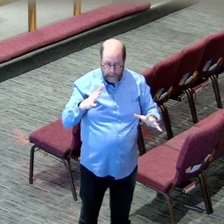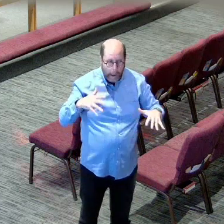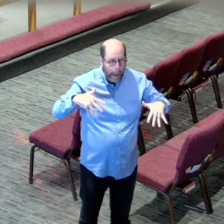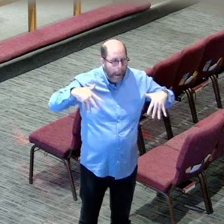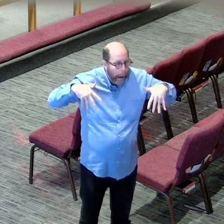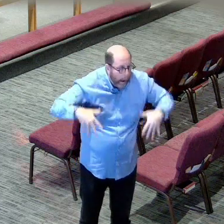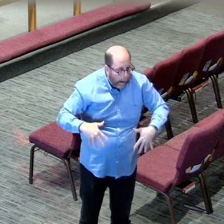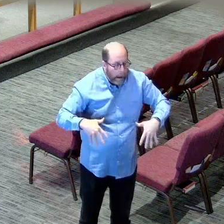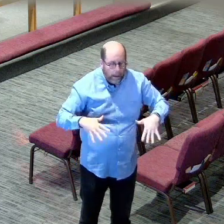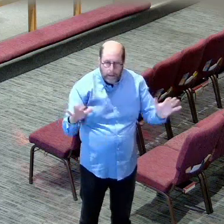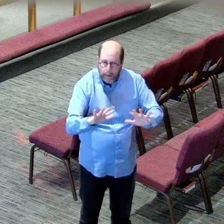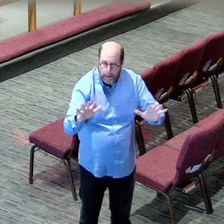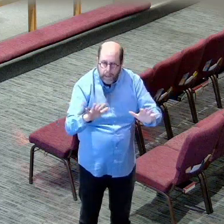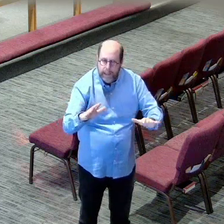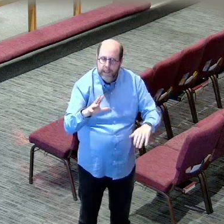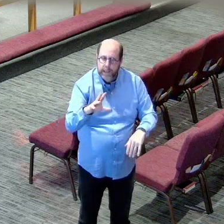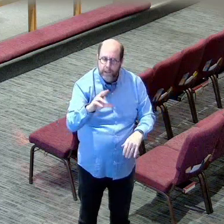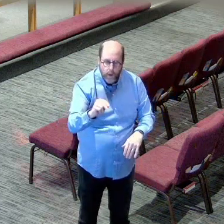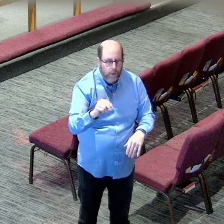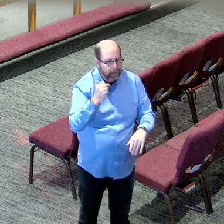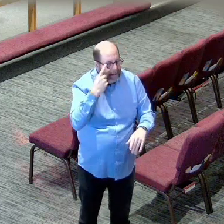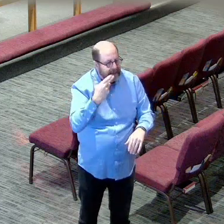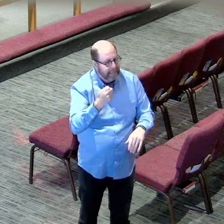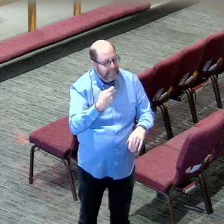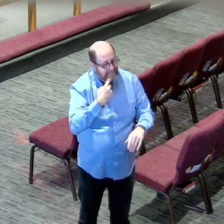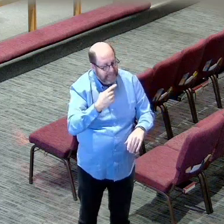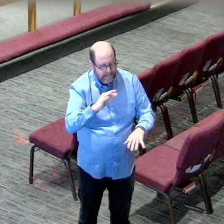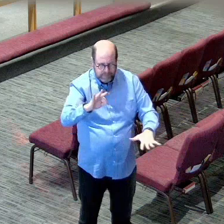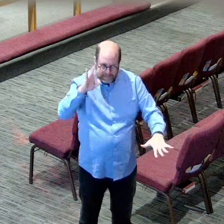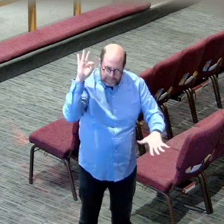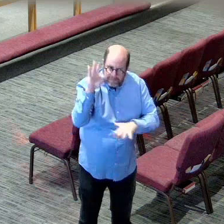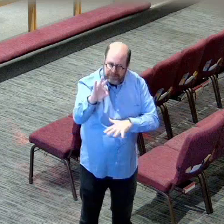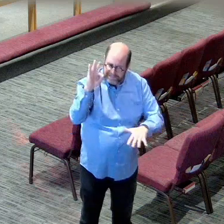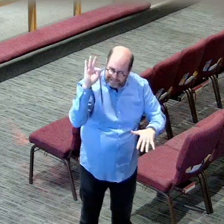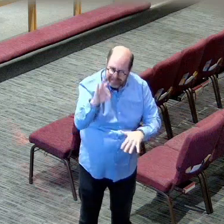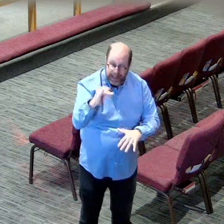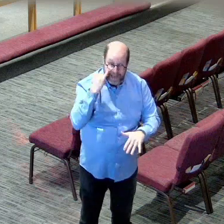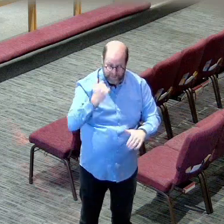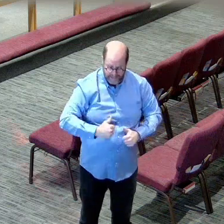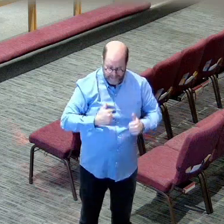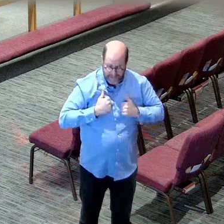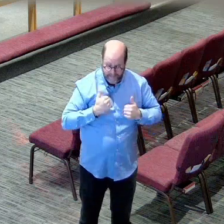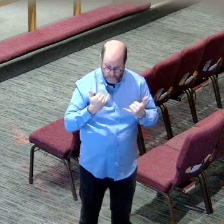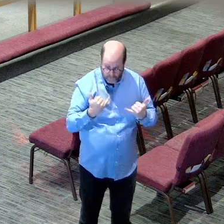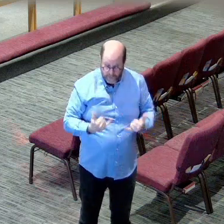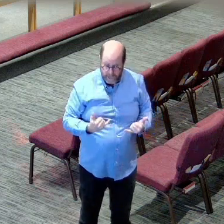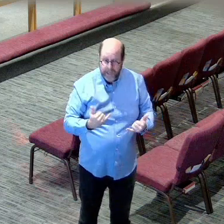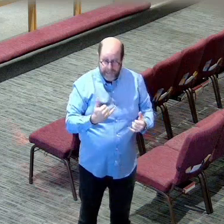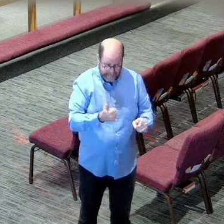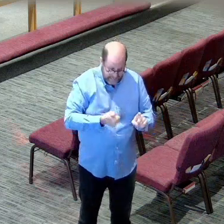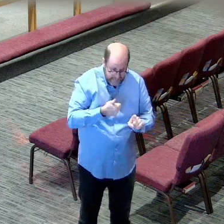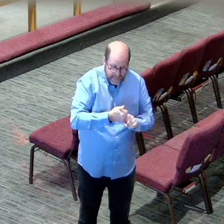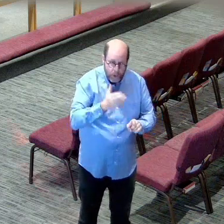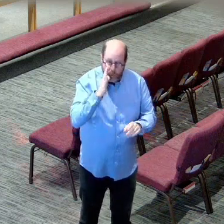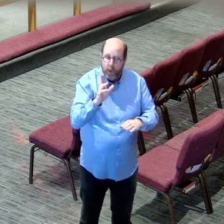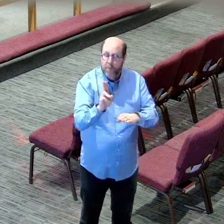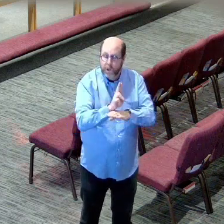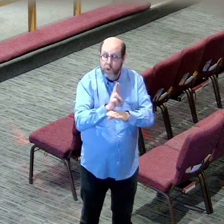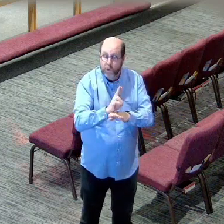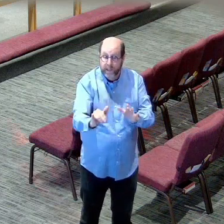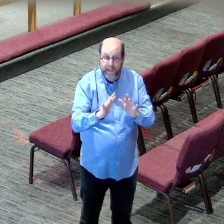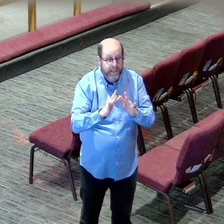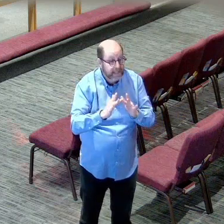Luther said, he preached, and if he were alive today, I dare say he would be using the